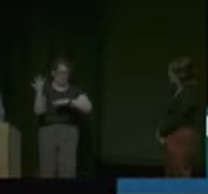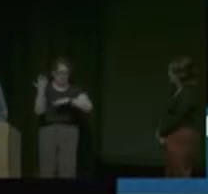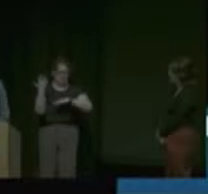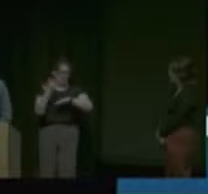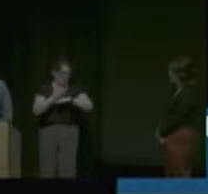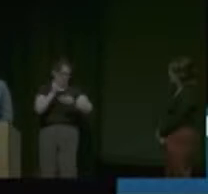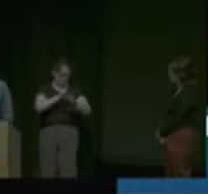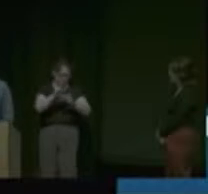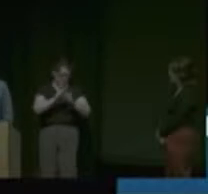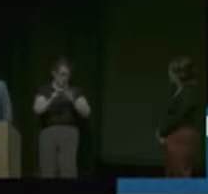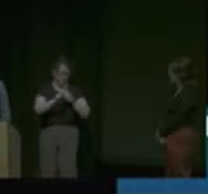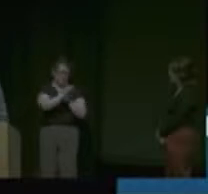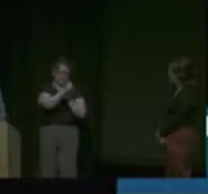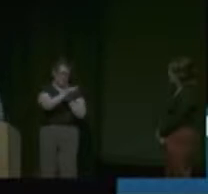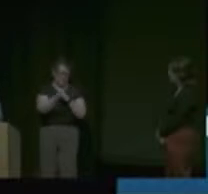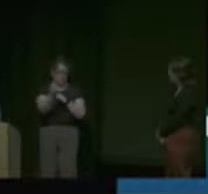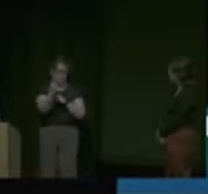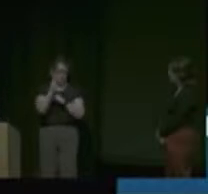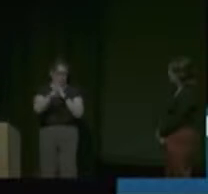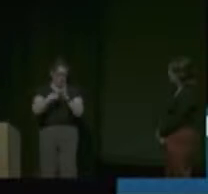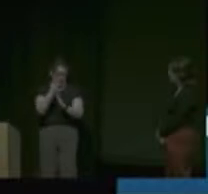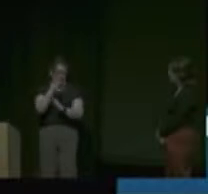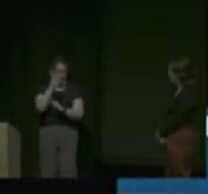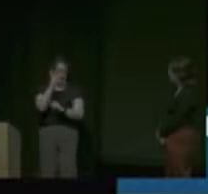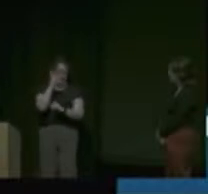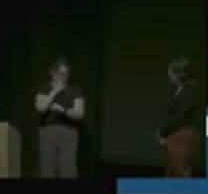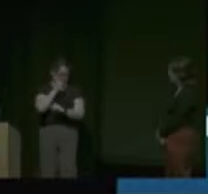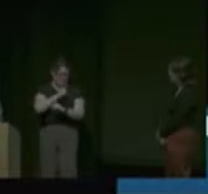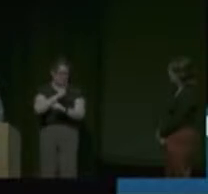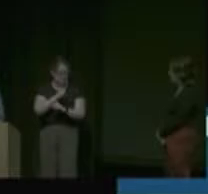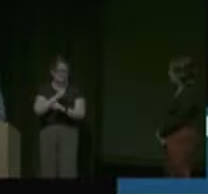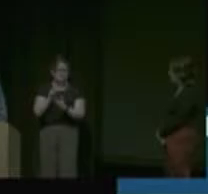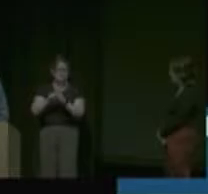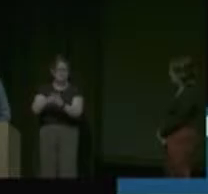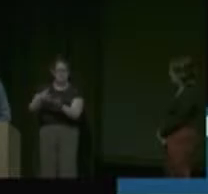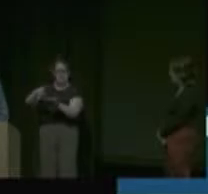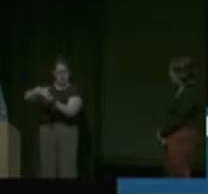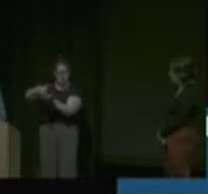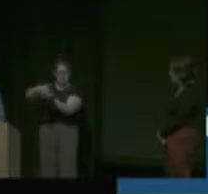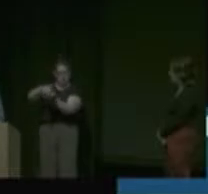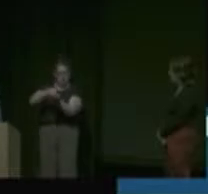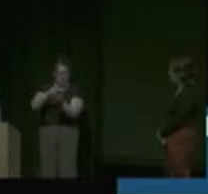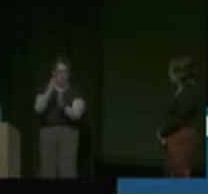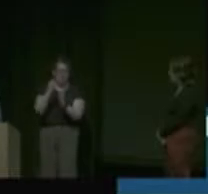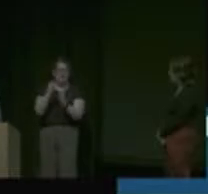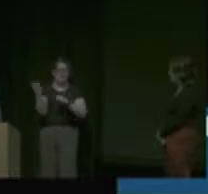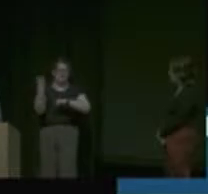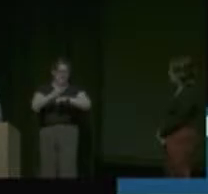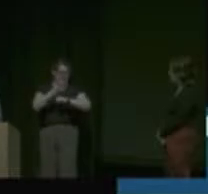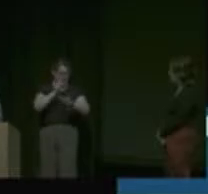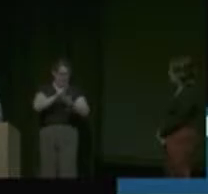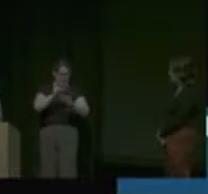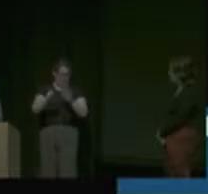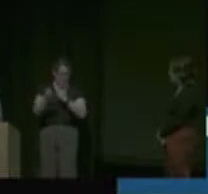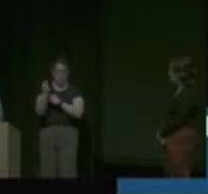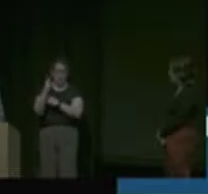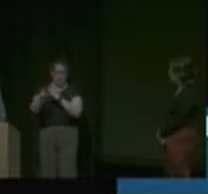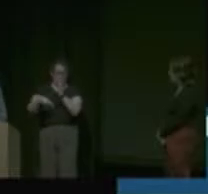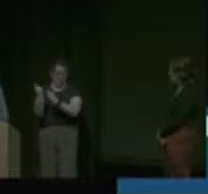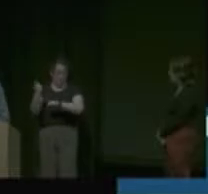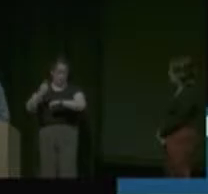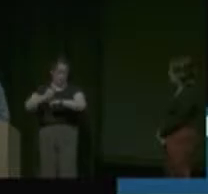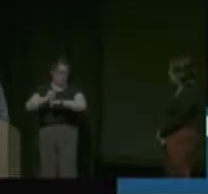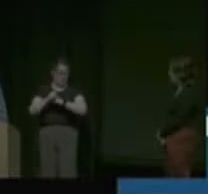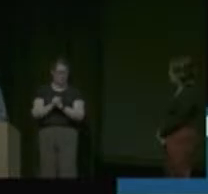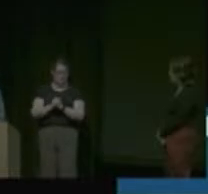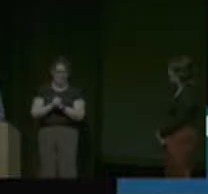10 to 12-hour days. But as we start dredging, we'll go to 6 days a week, 12-hour days. Everything's more difficult on the water.